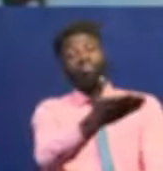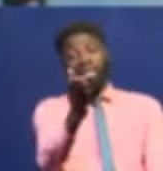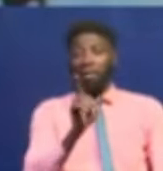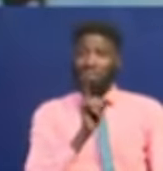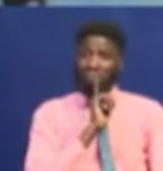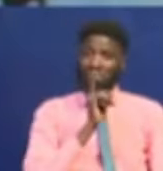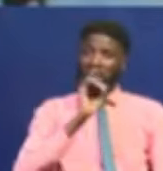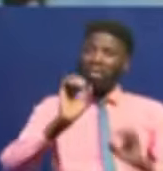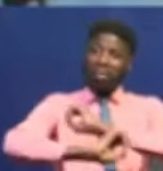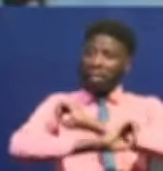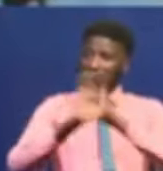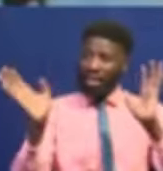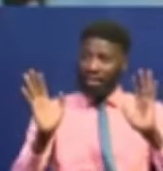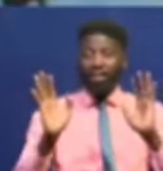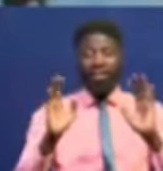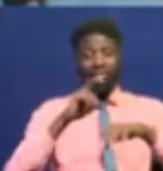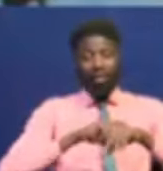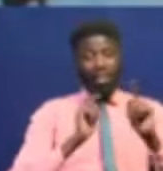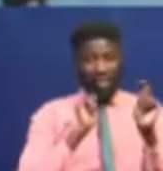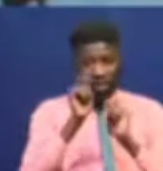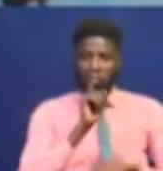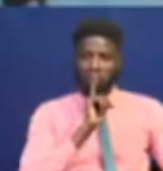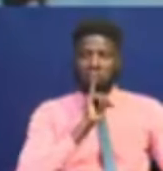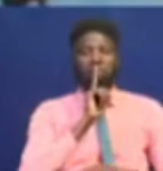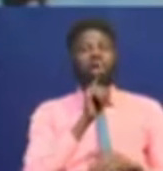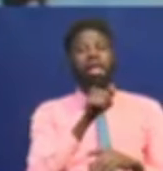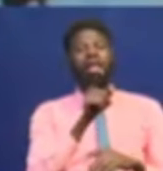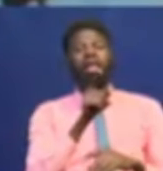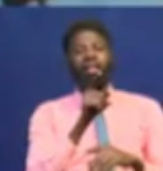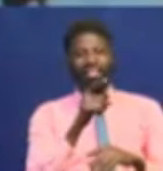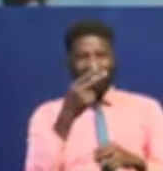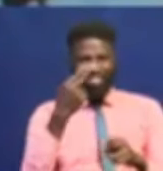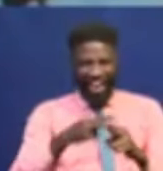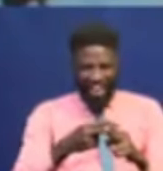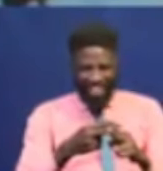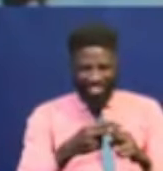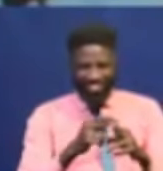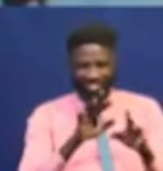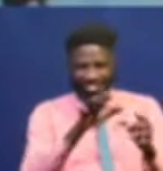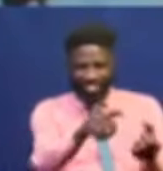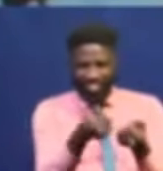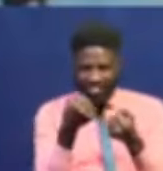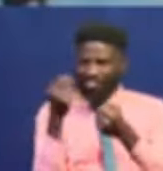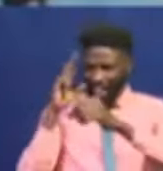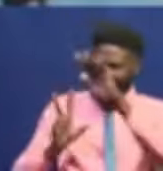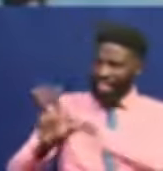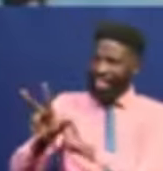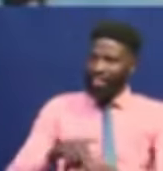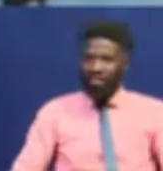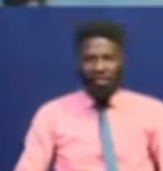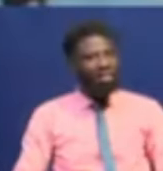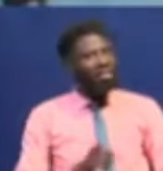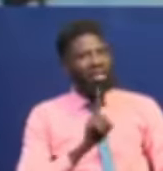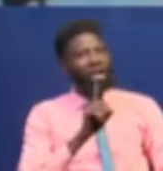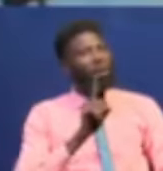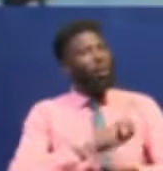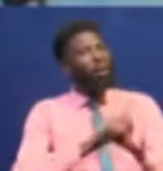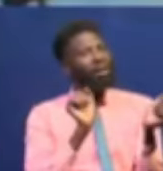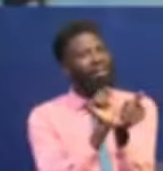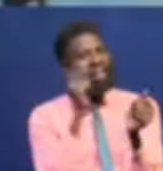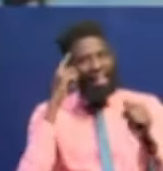said in this conference that it was an abduction. I mean, it's just clear now that it is not an abduction. They are